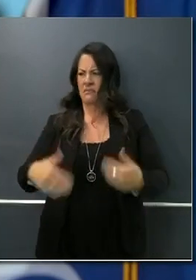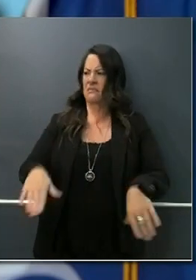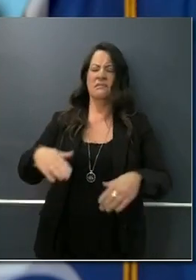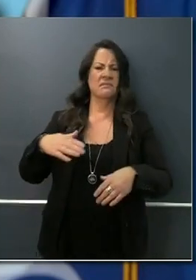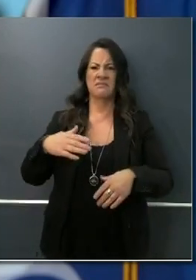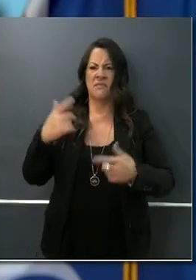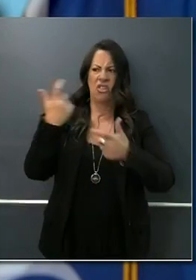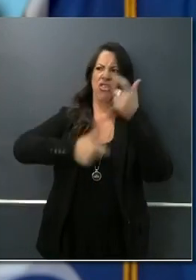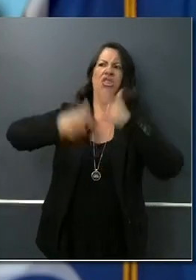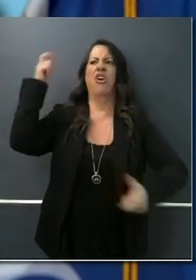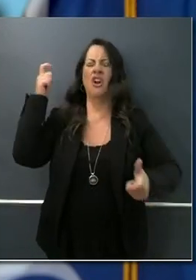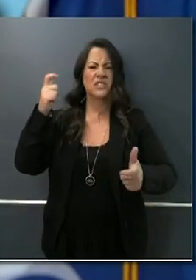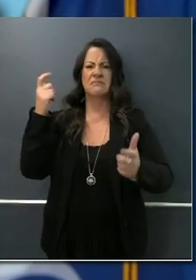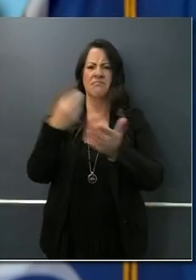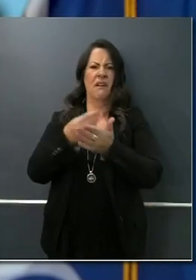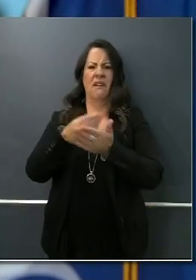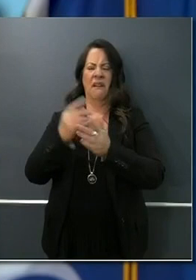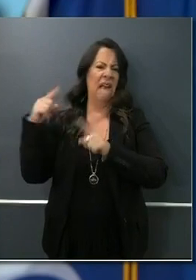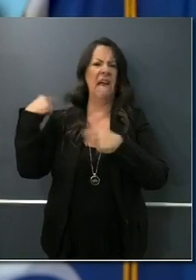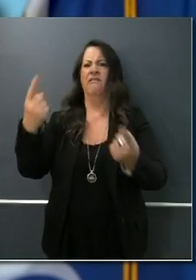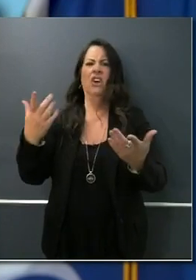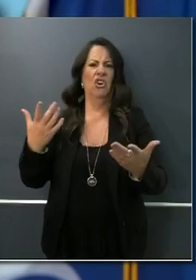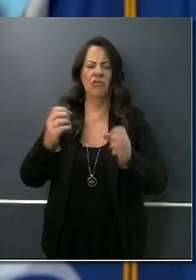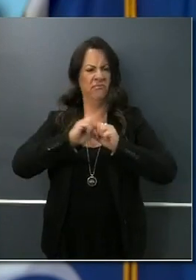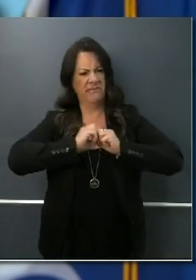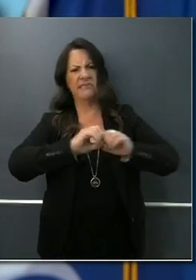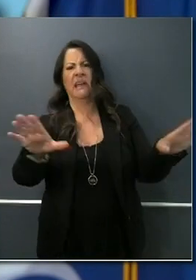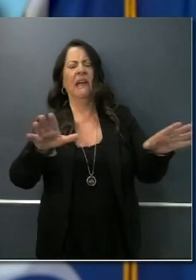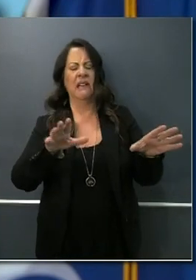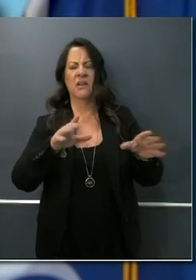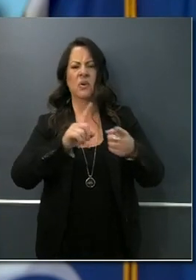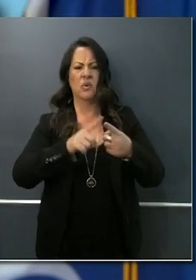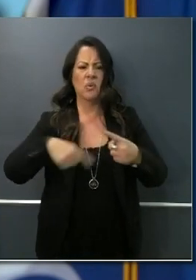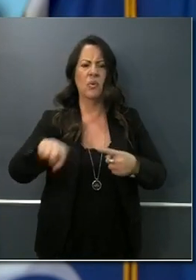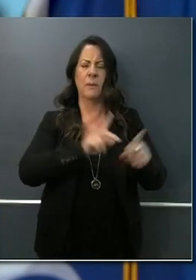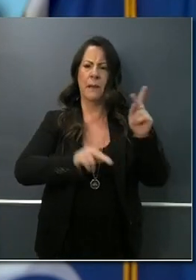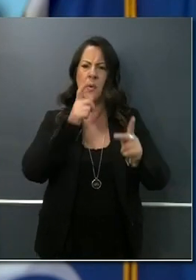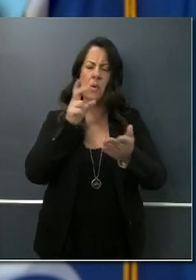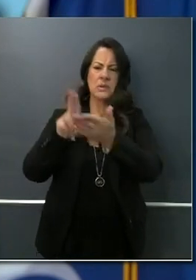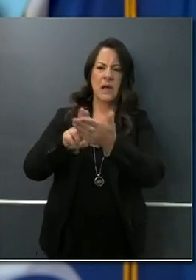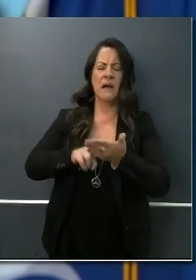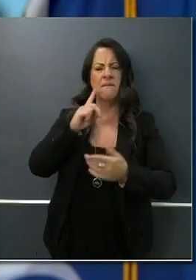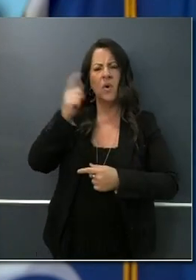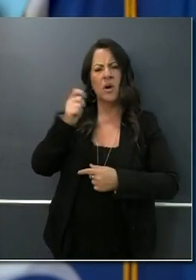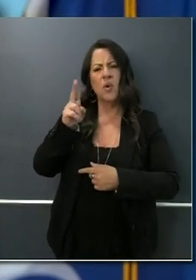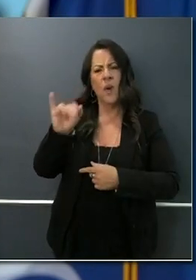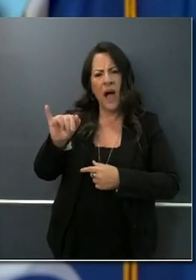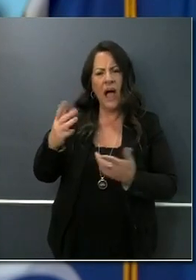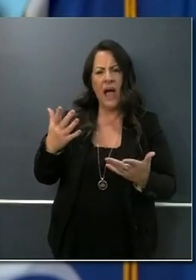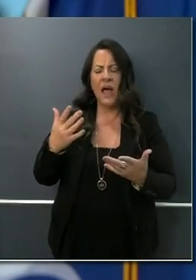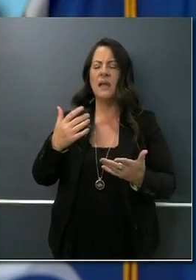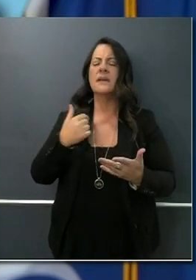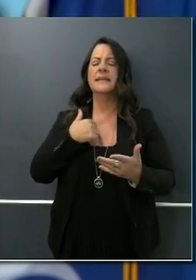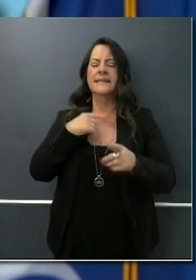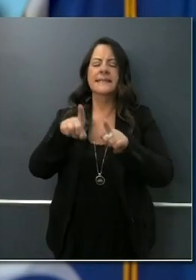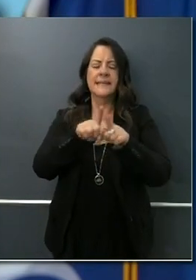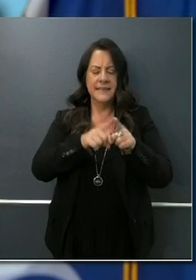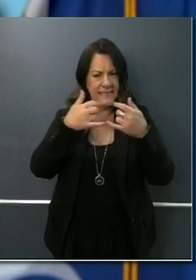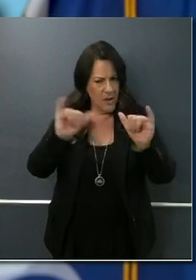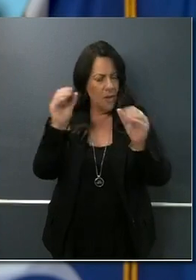distributed. 4.3 million checks have been cut, and we continue to see claims